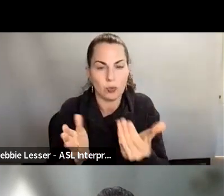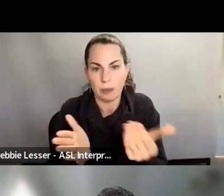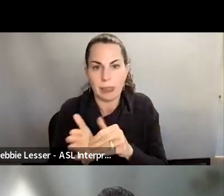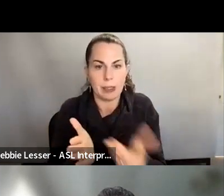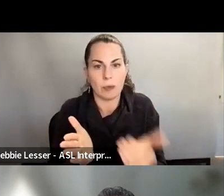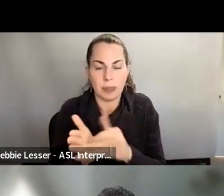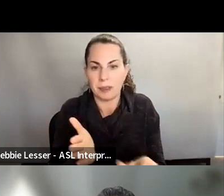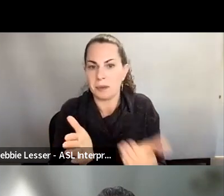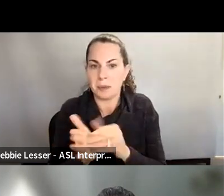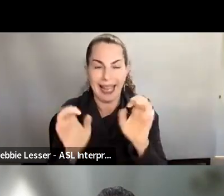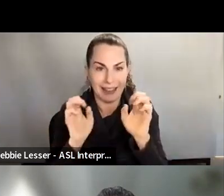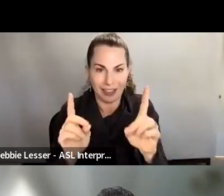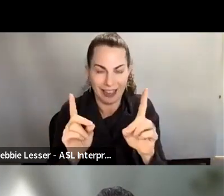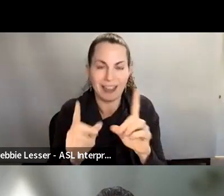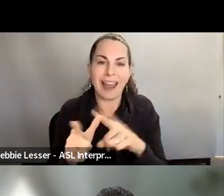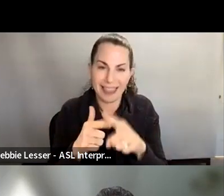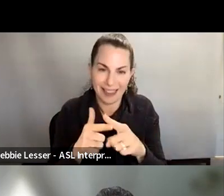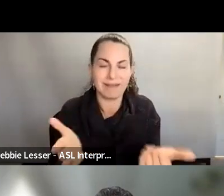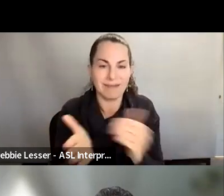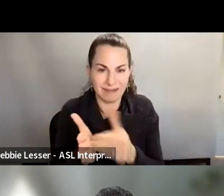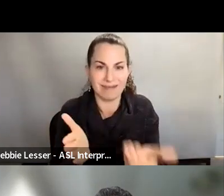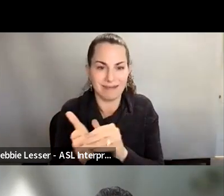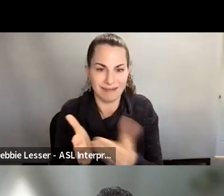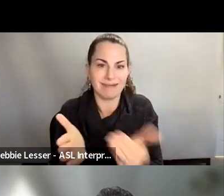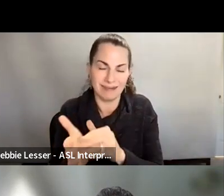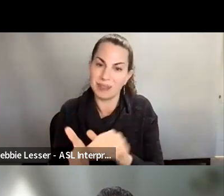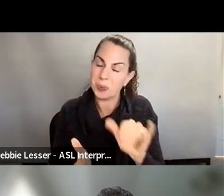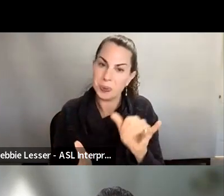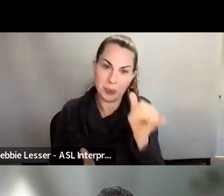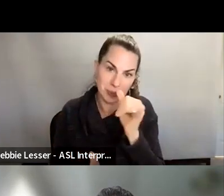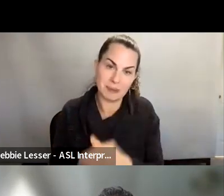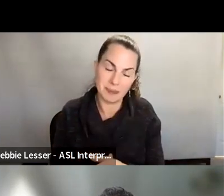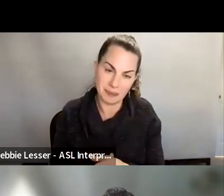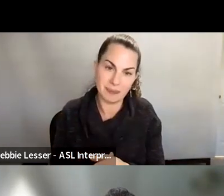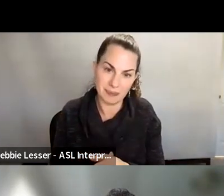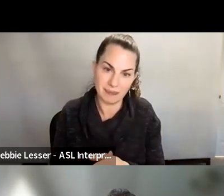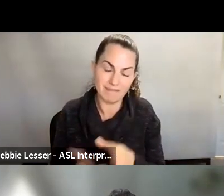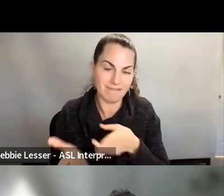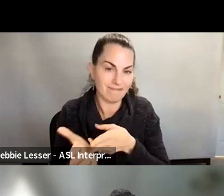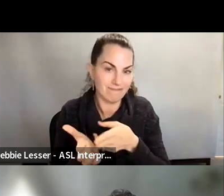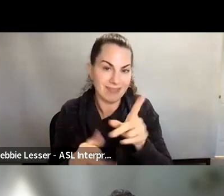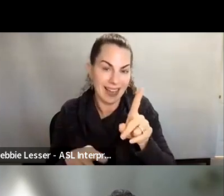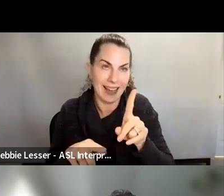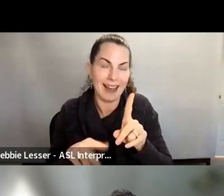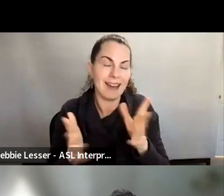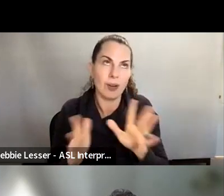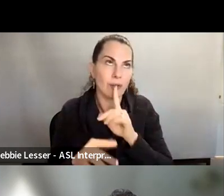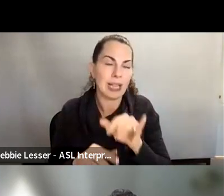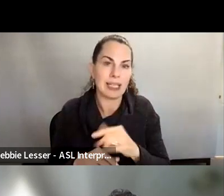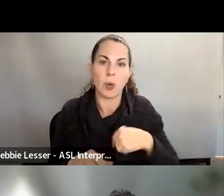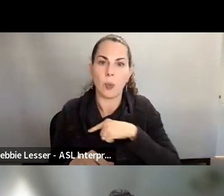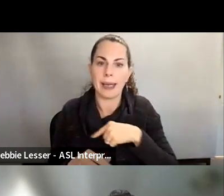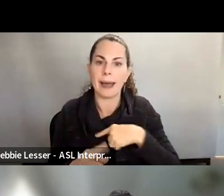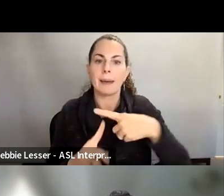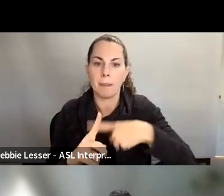education. And then you repeat it and repeat it and repeat it again. I mean, honestly, like, I can't begin to tell you. So we had monthly newsletters.